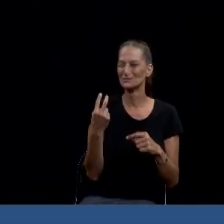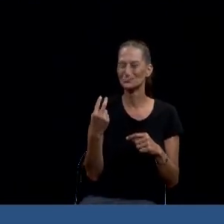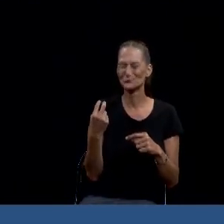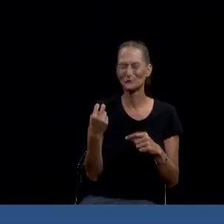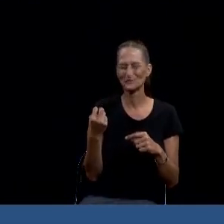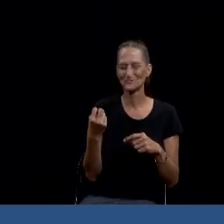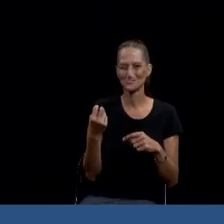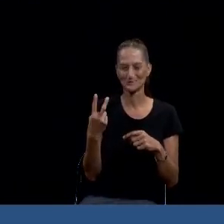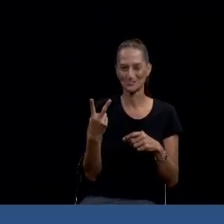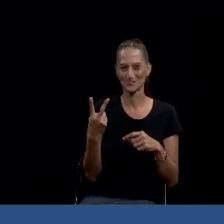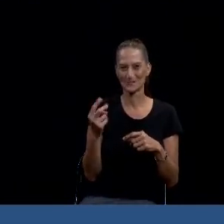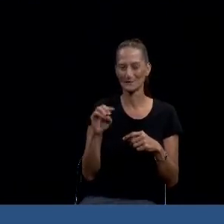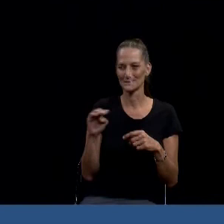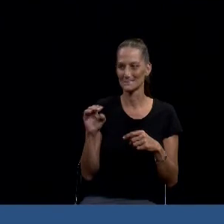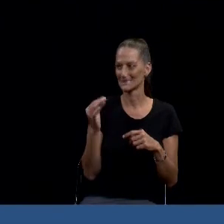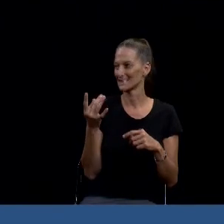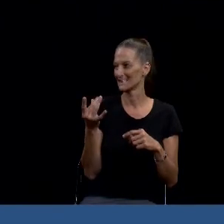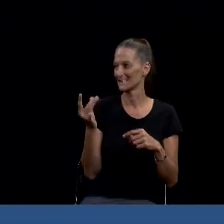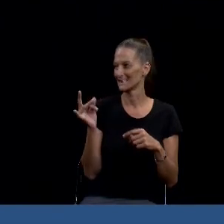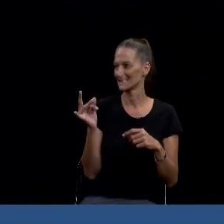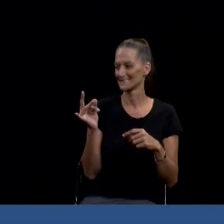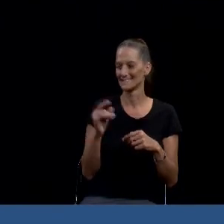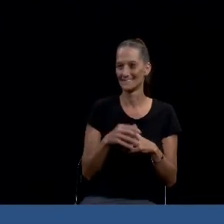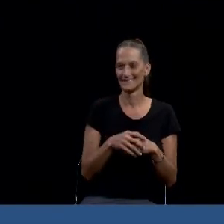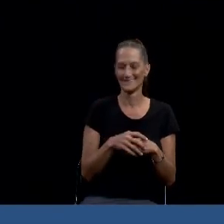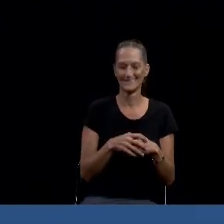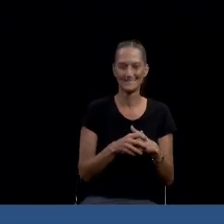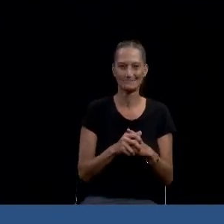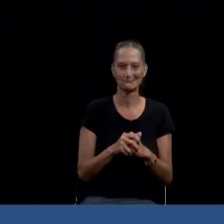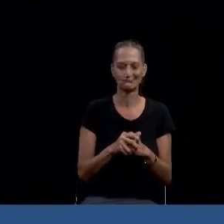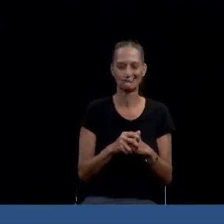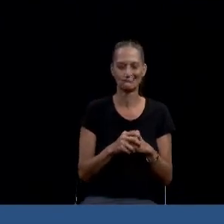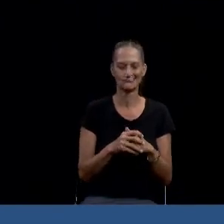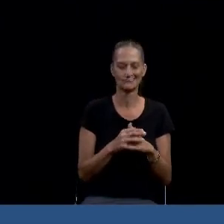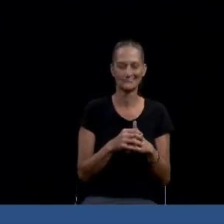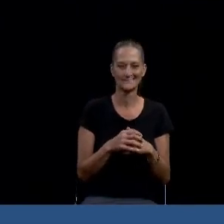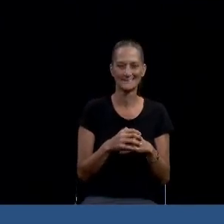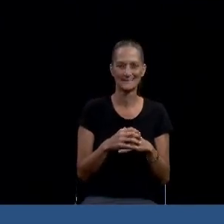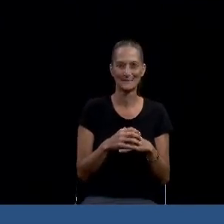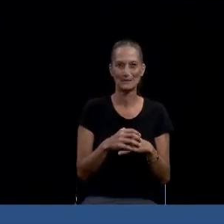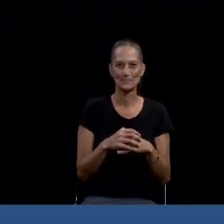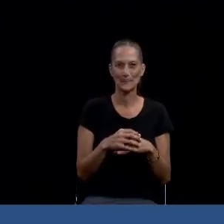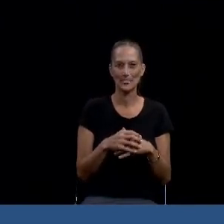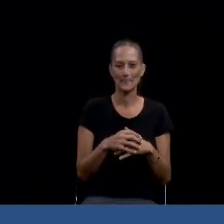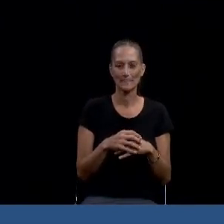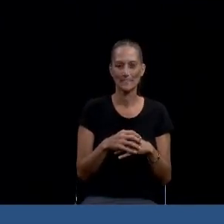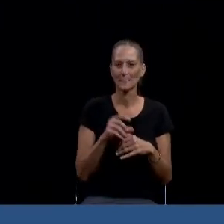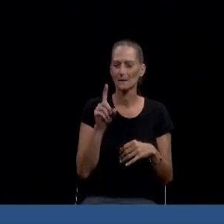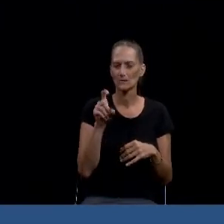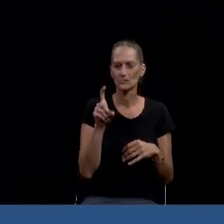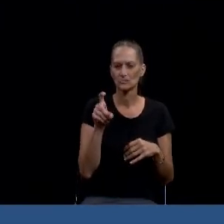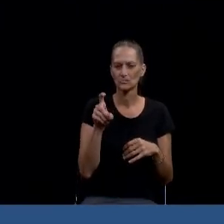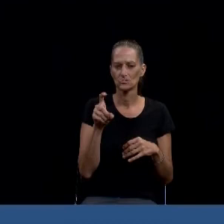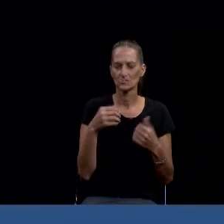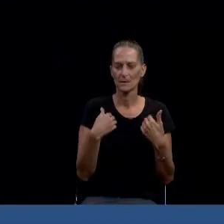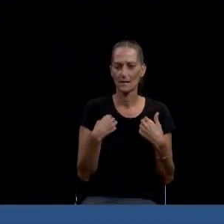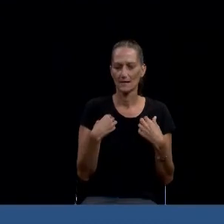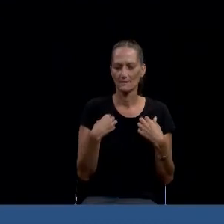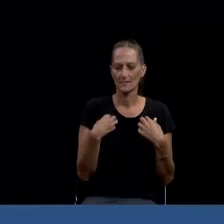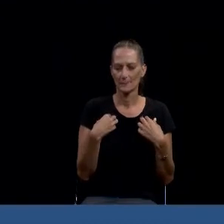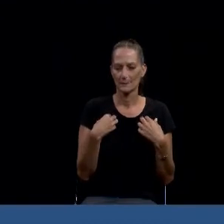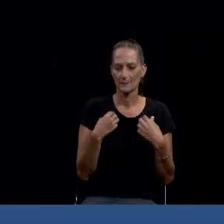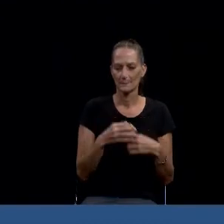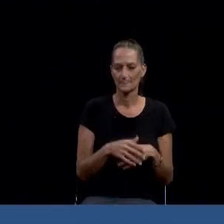Okay. And then the other question I have that I didn't see is, what about the playground area